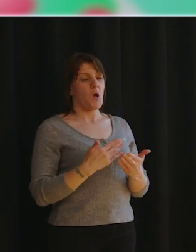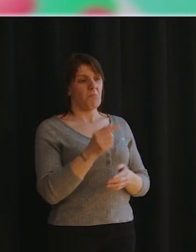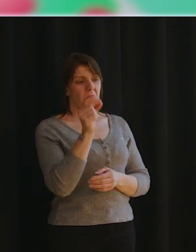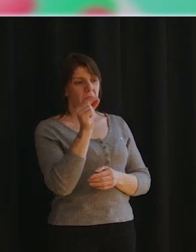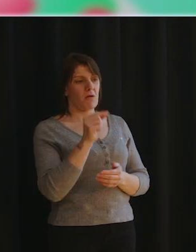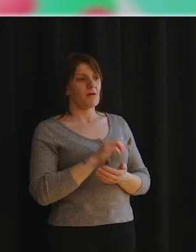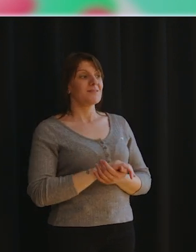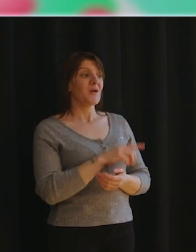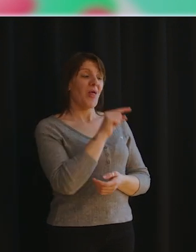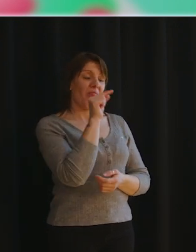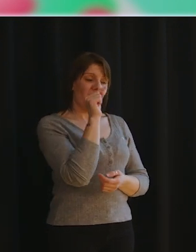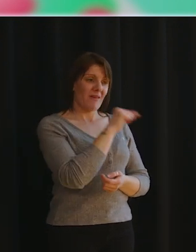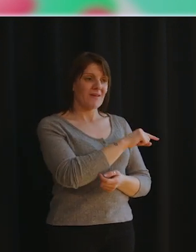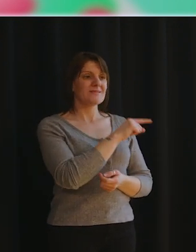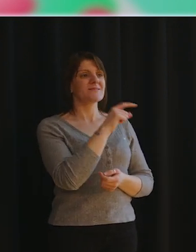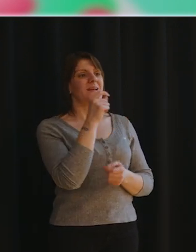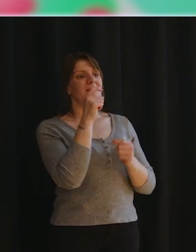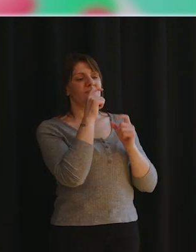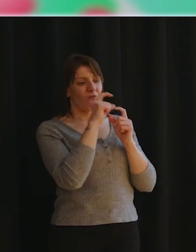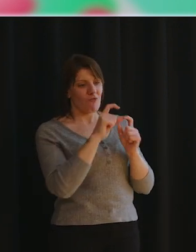this is a phrase that my son uses.